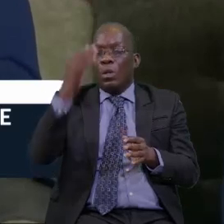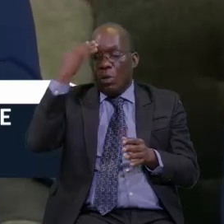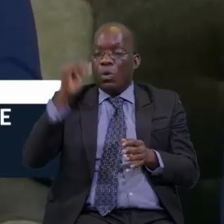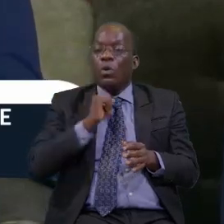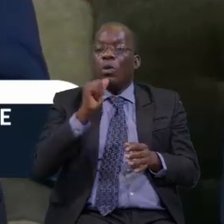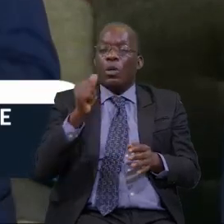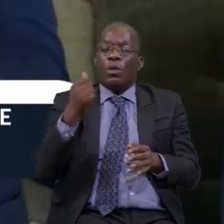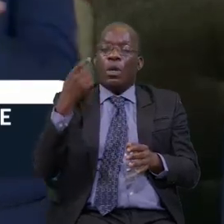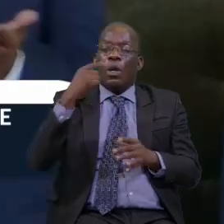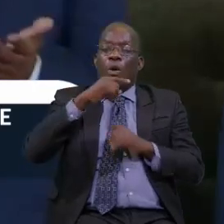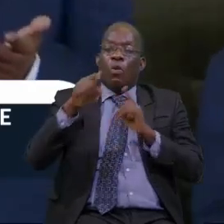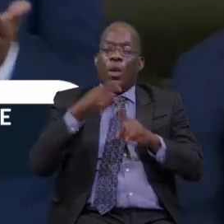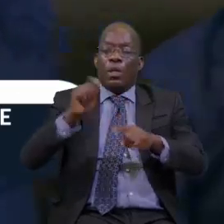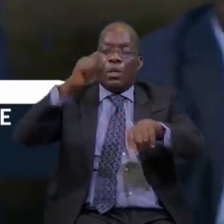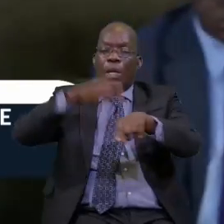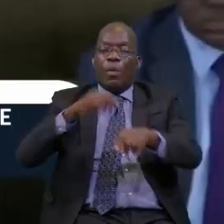verse 34,